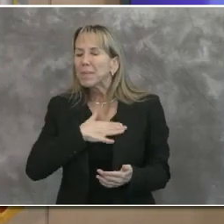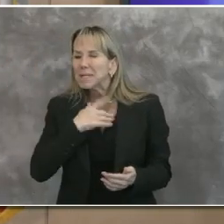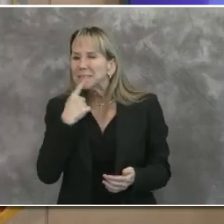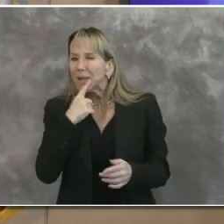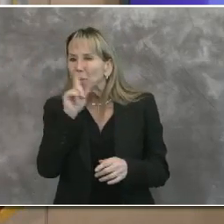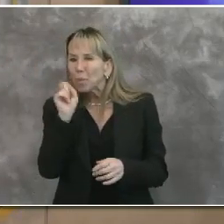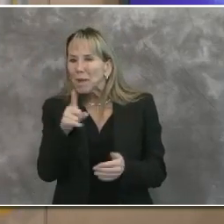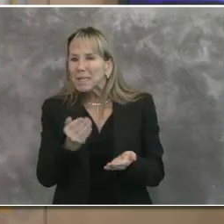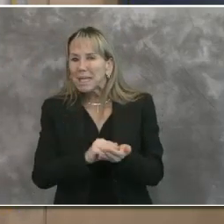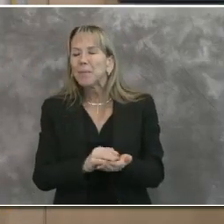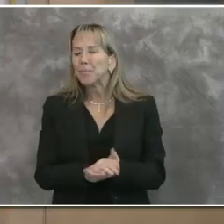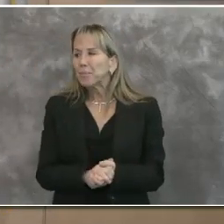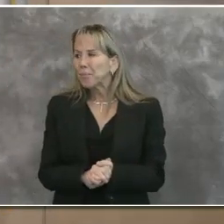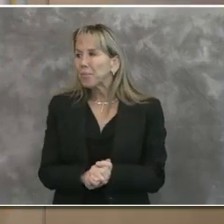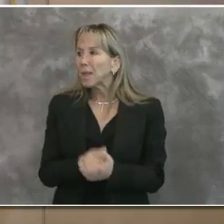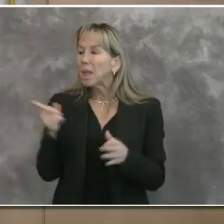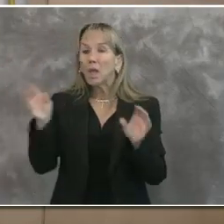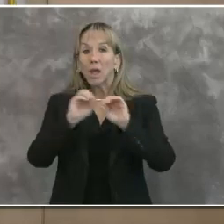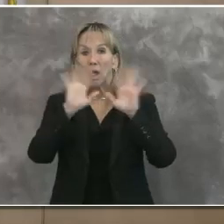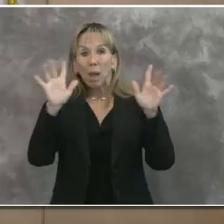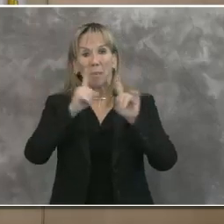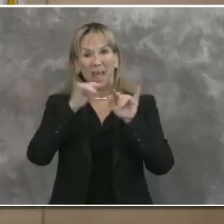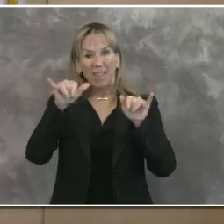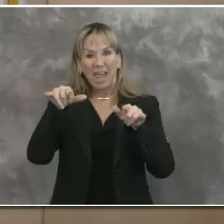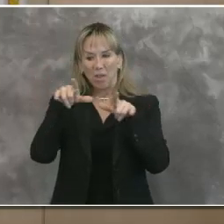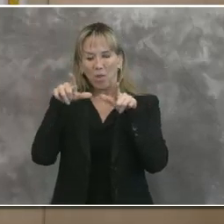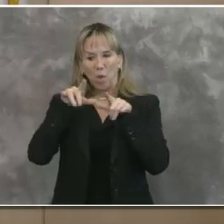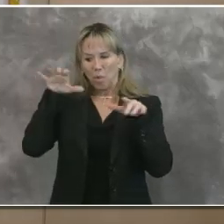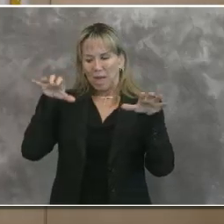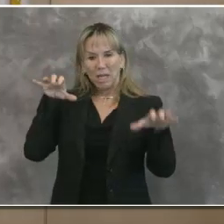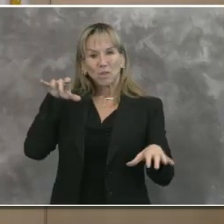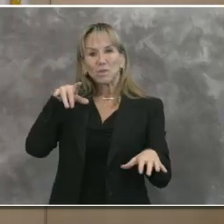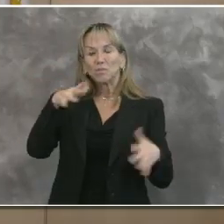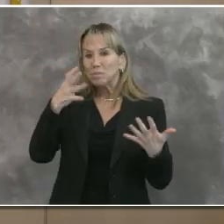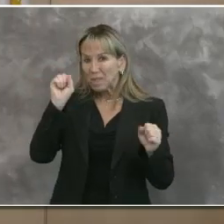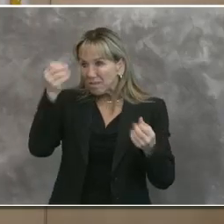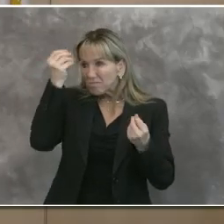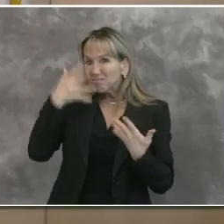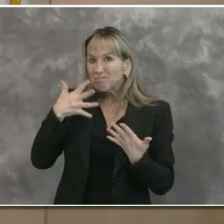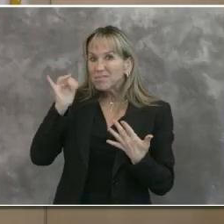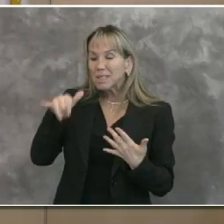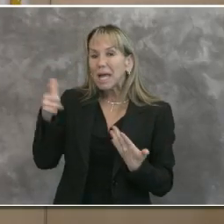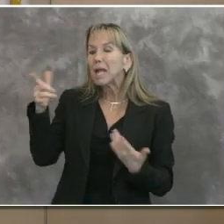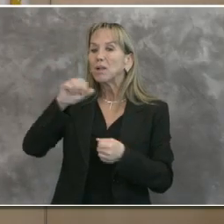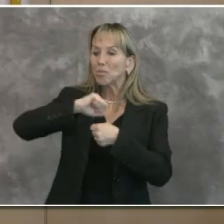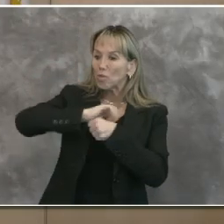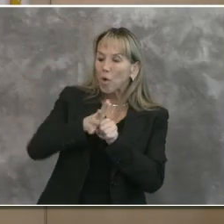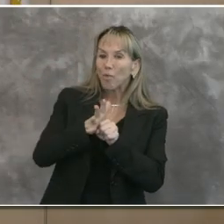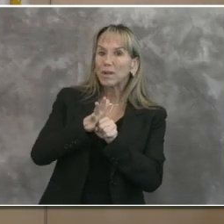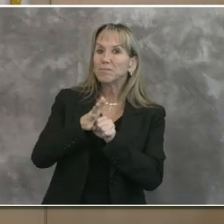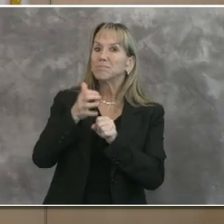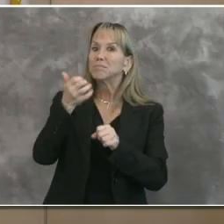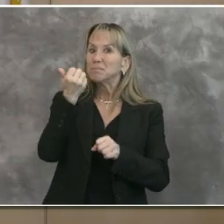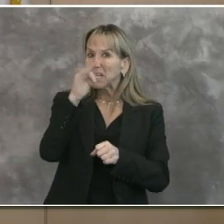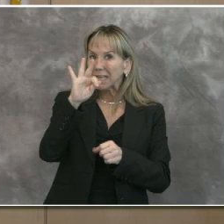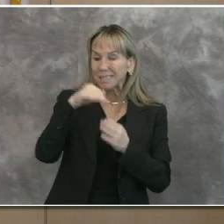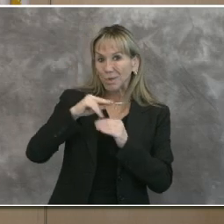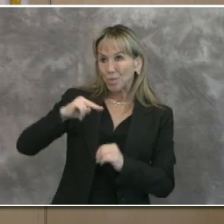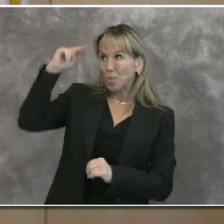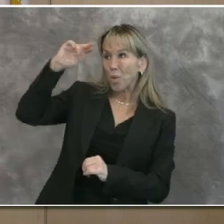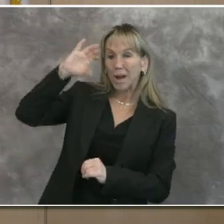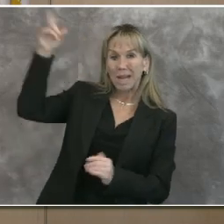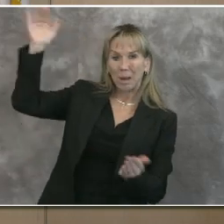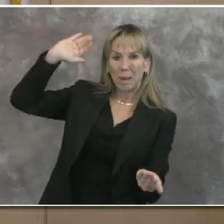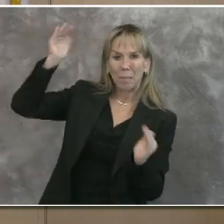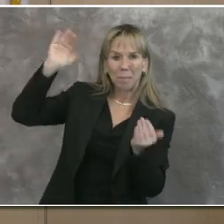a clarification about location. What can you tell us about the seriousness of the COVID-19 pandemic in North County compared